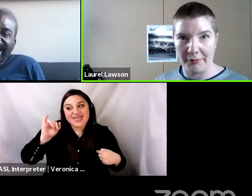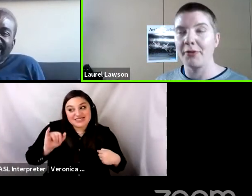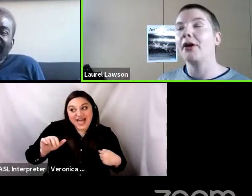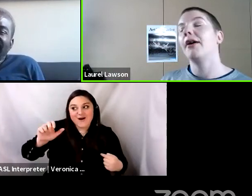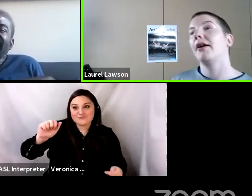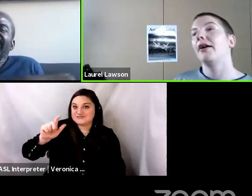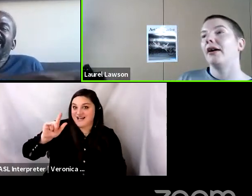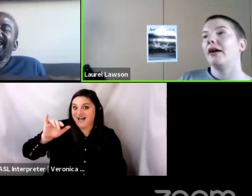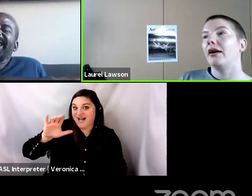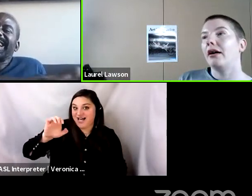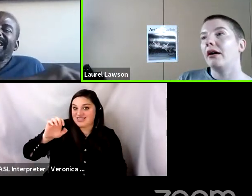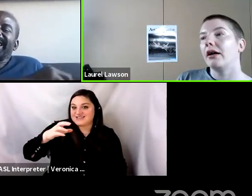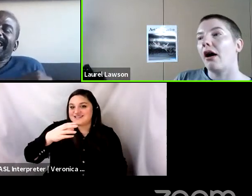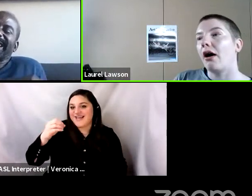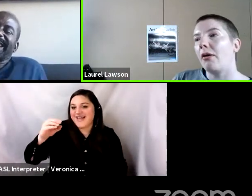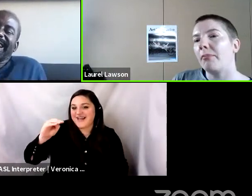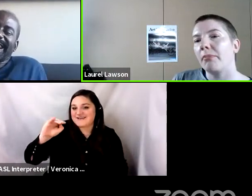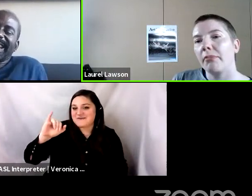Michael.